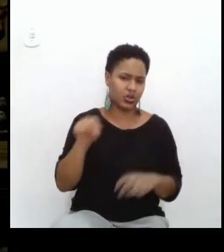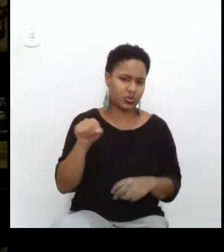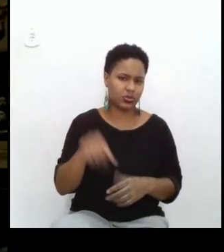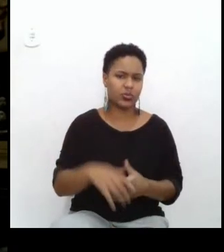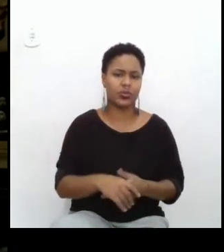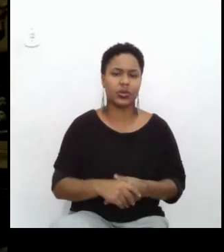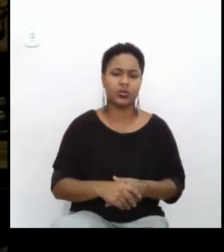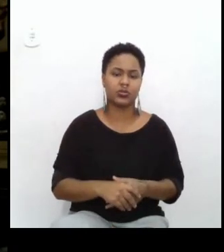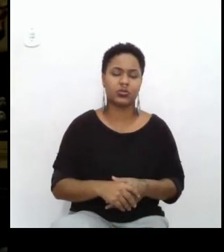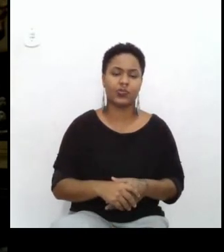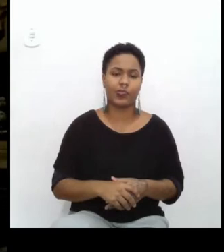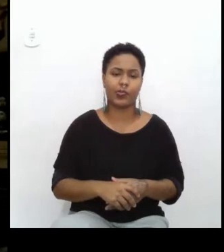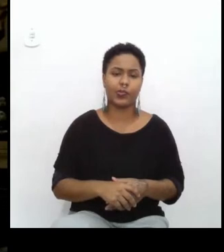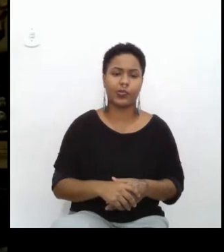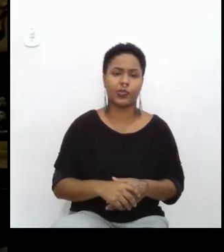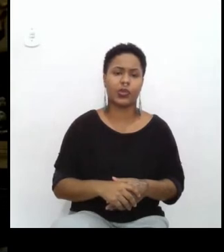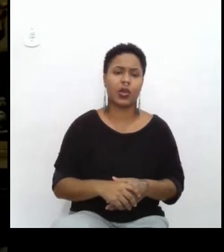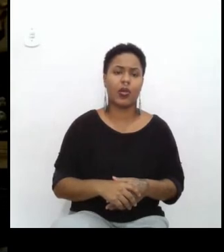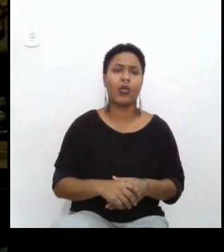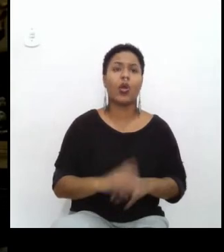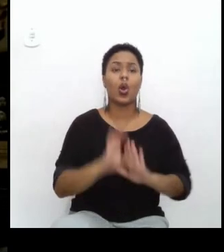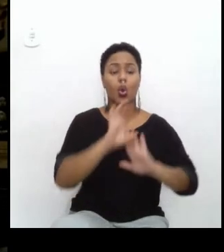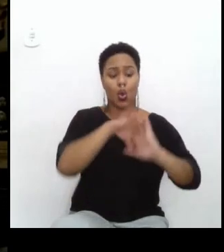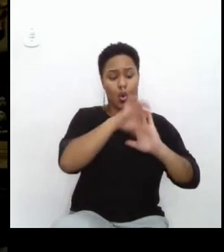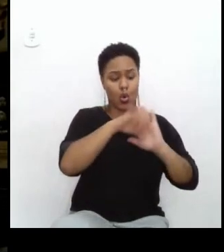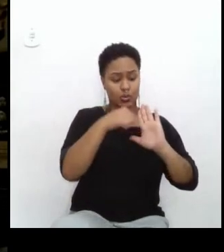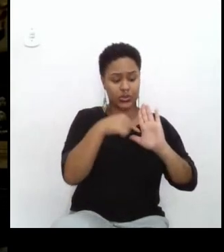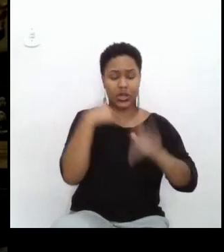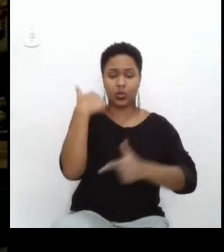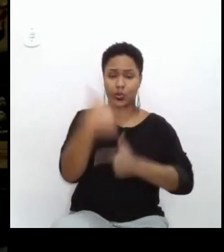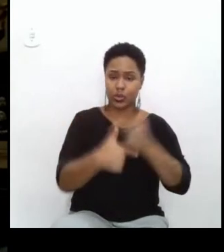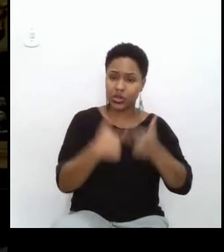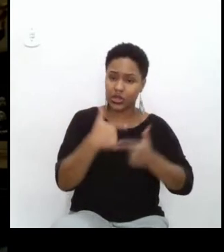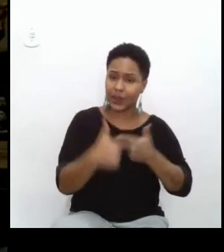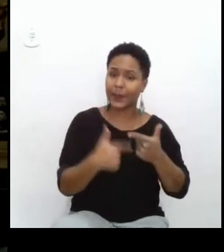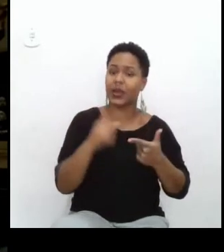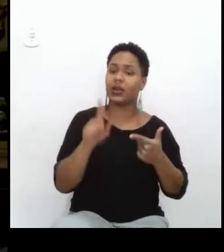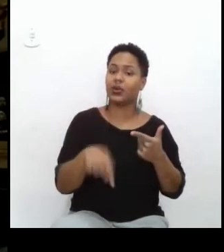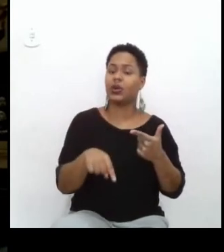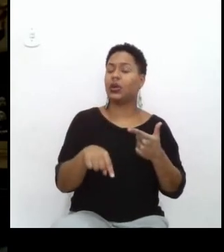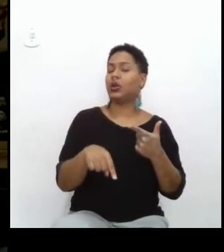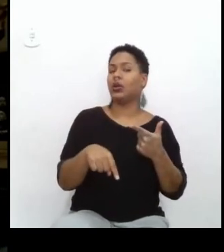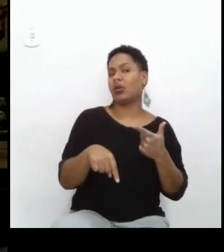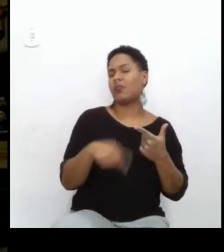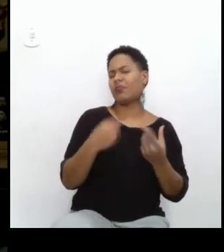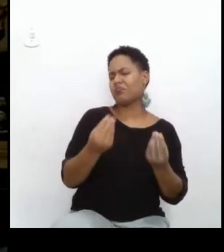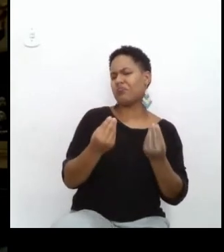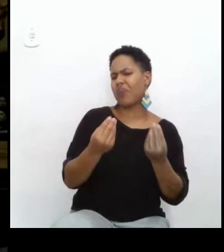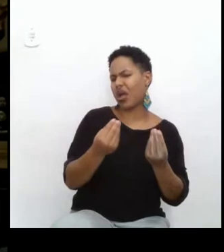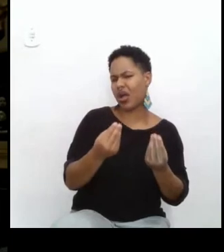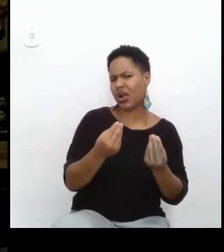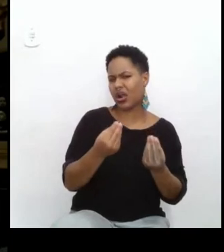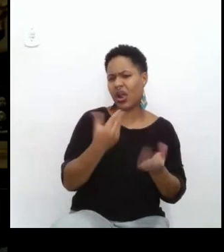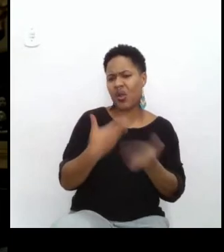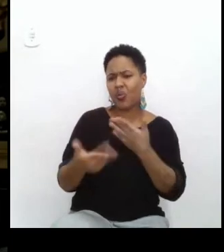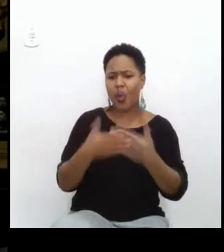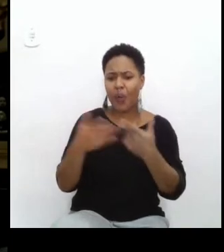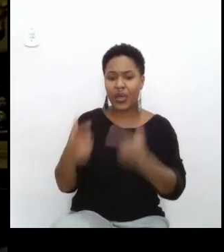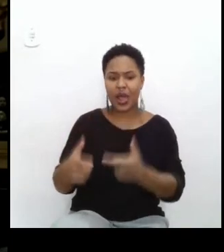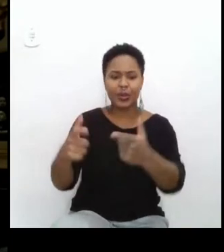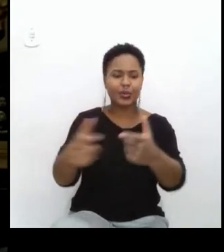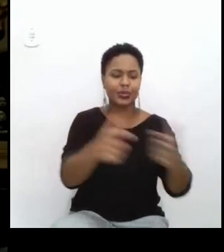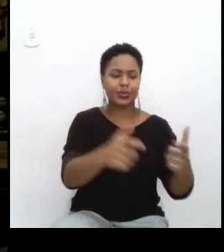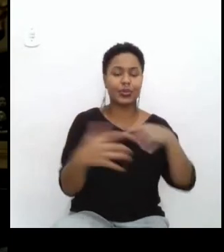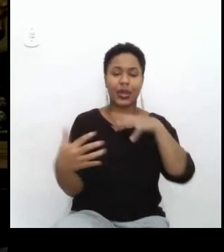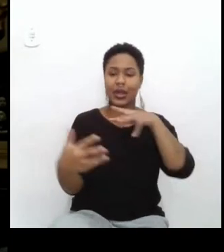conseguir the works design was in Place and Where the world except it's about